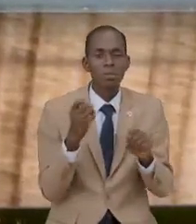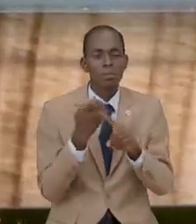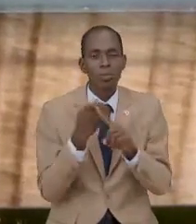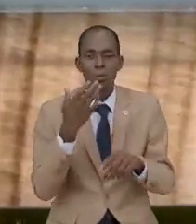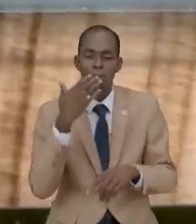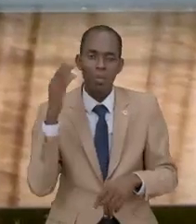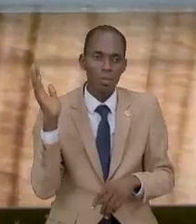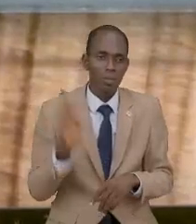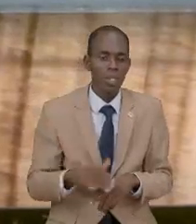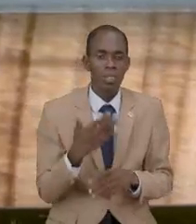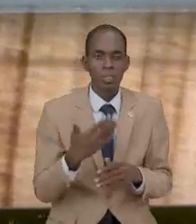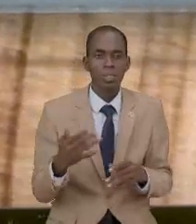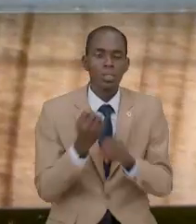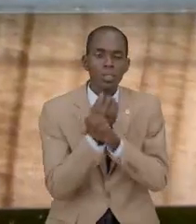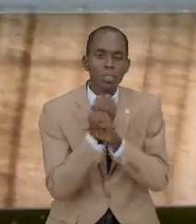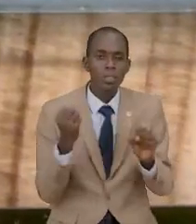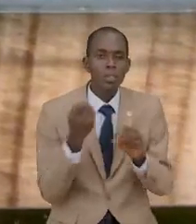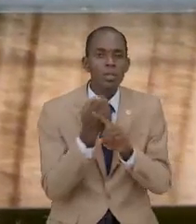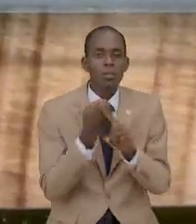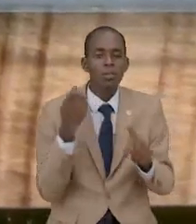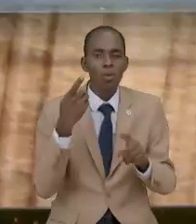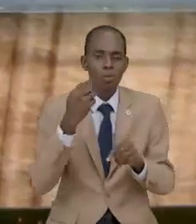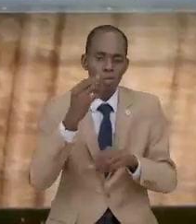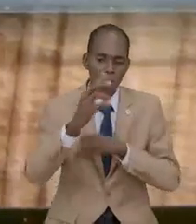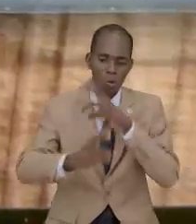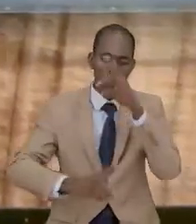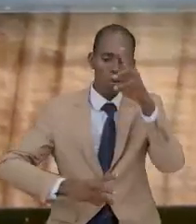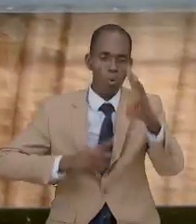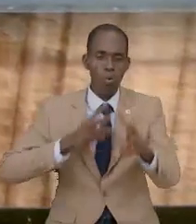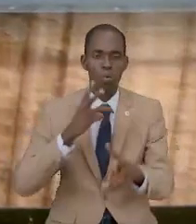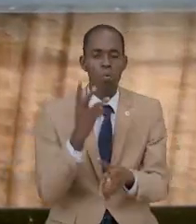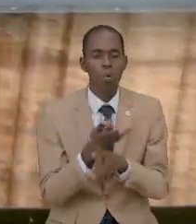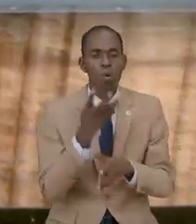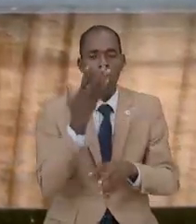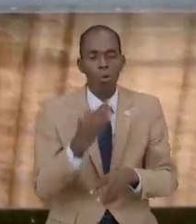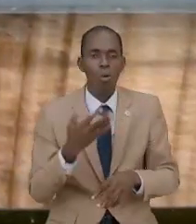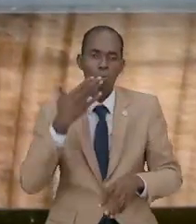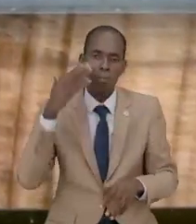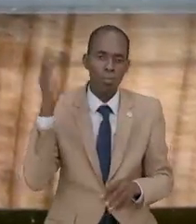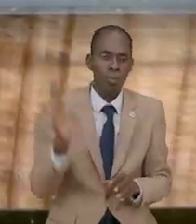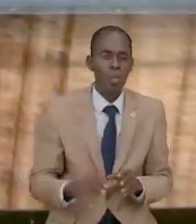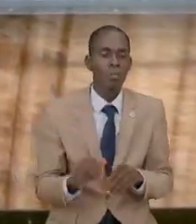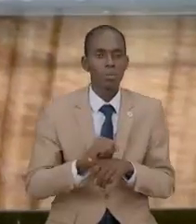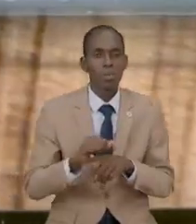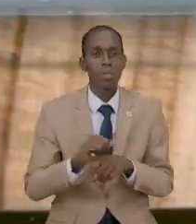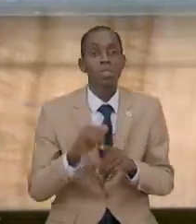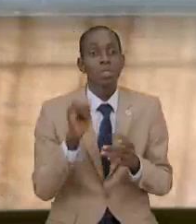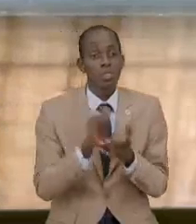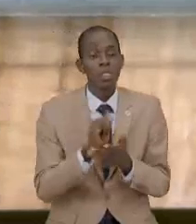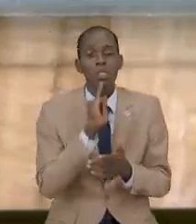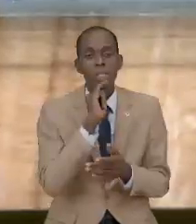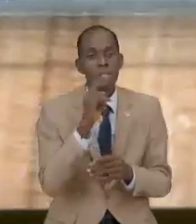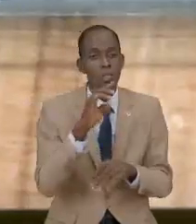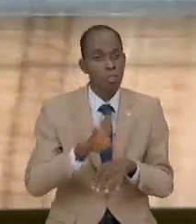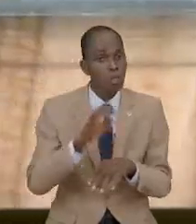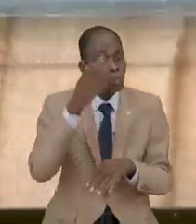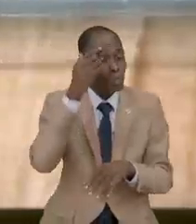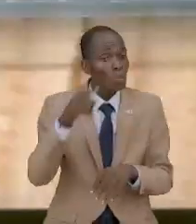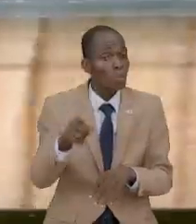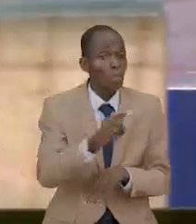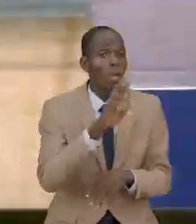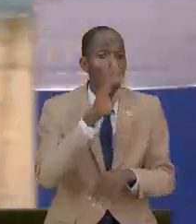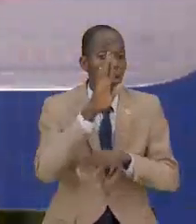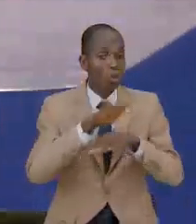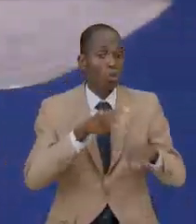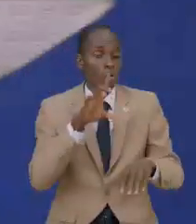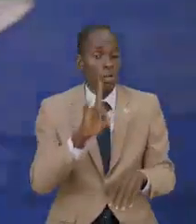evil, called out of the world of wickedness. That's the church. Because they were called and